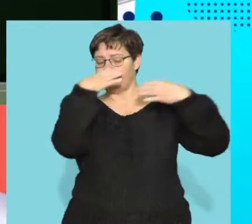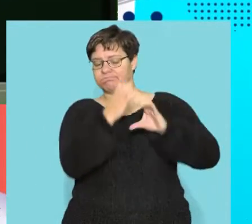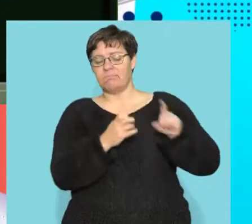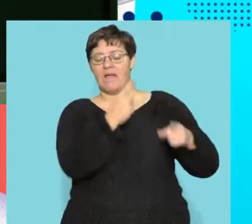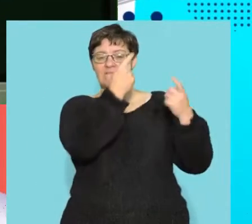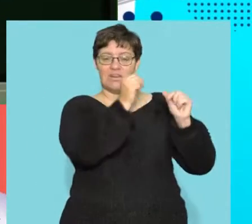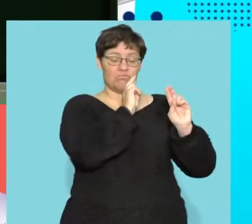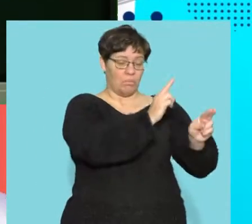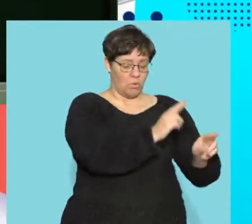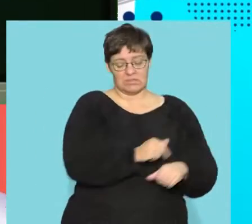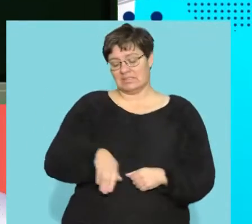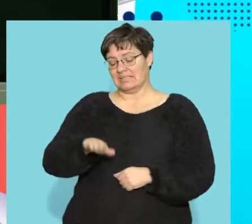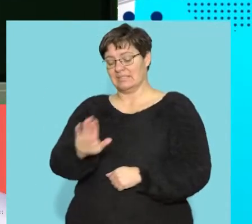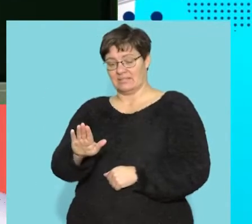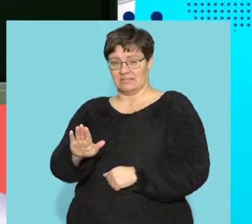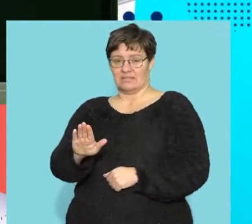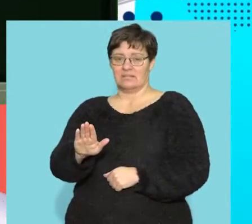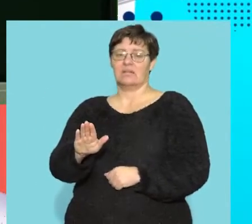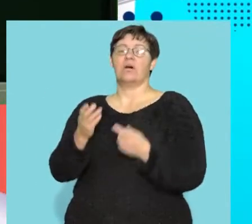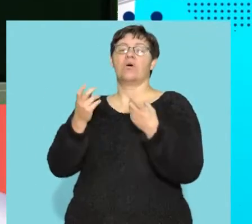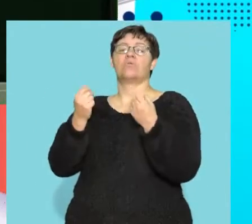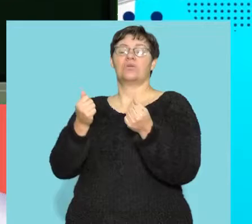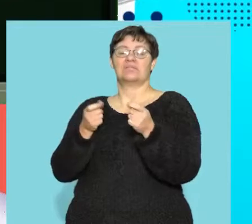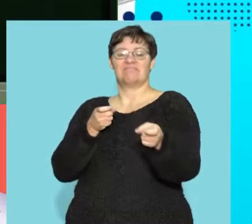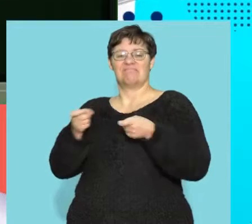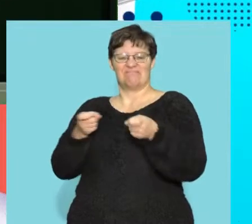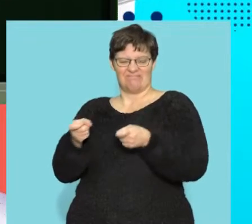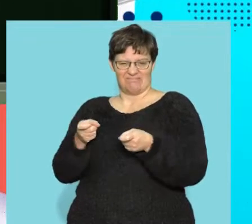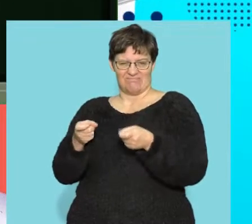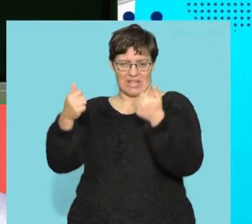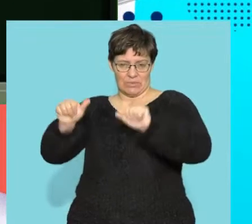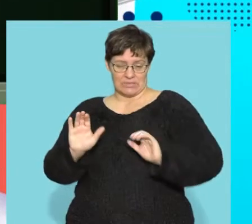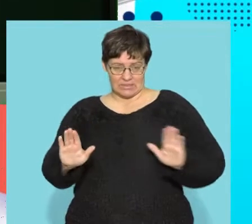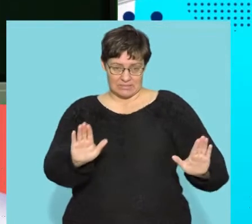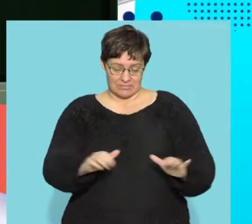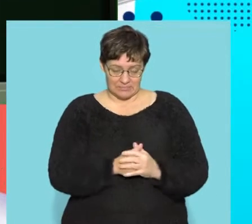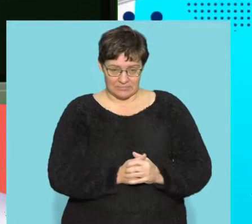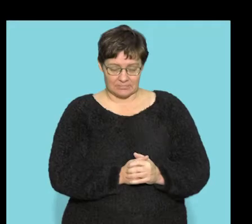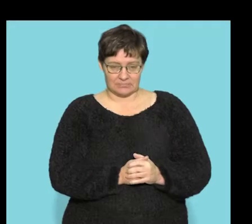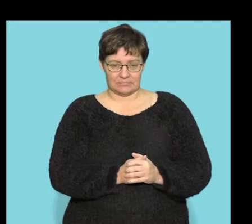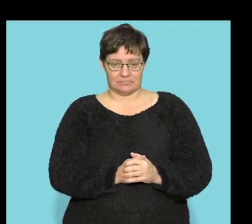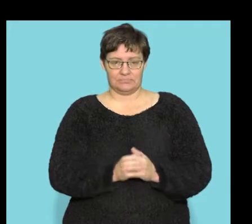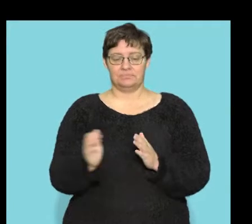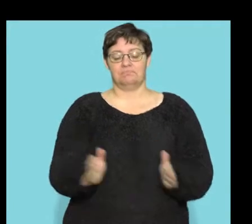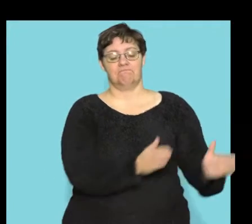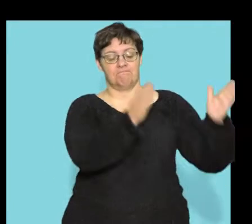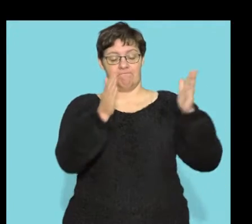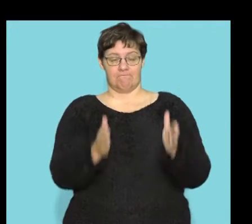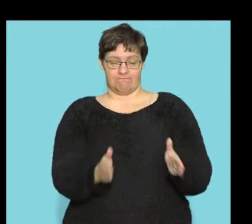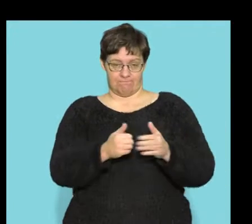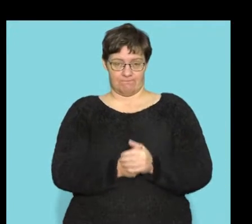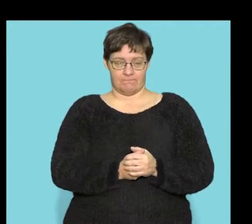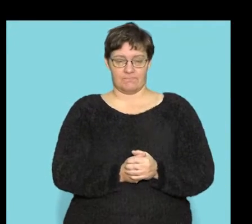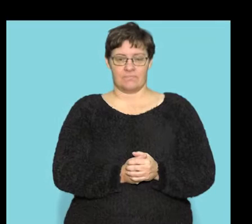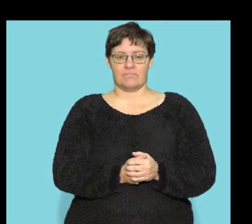one is financial reporting and paper two is your cost and managerial accounting. Okay.